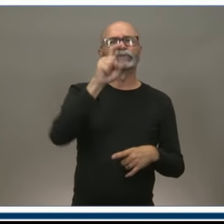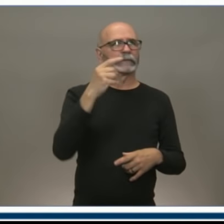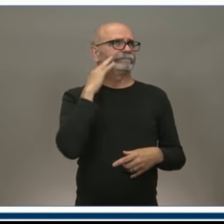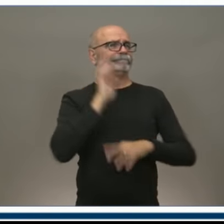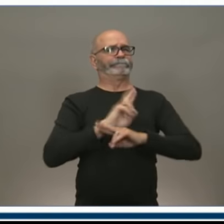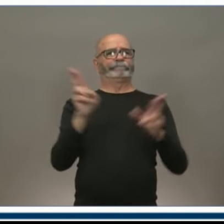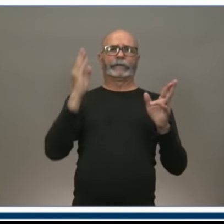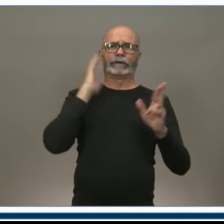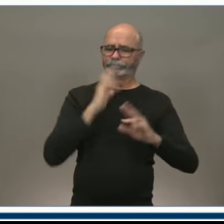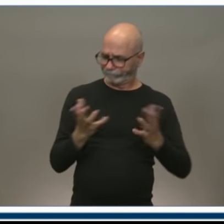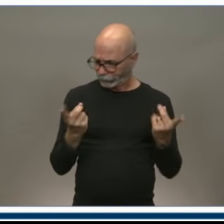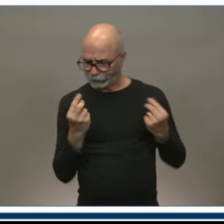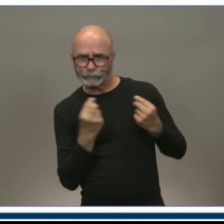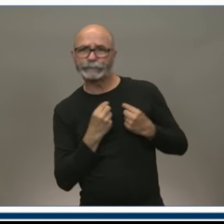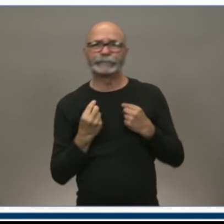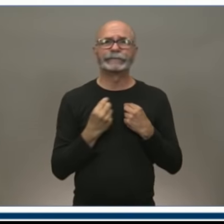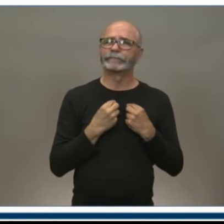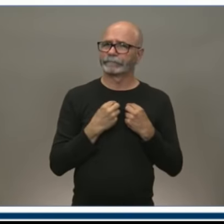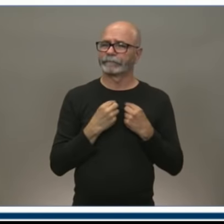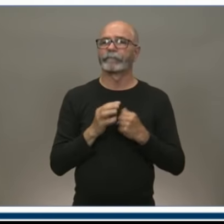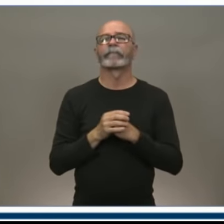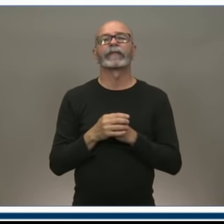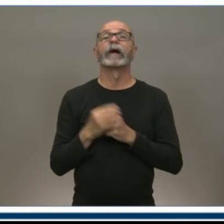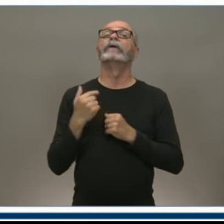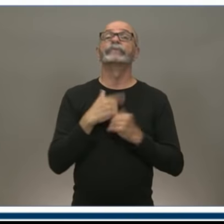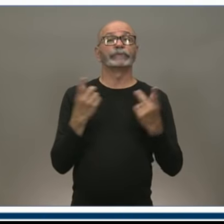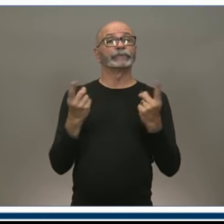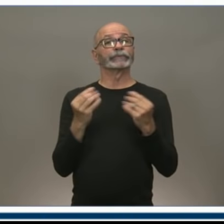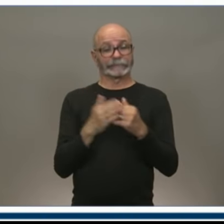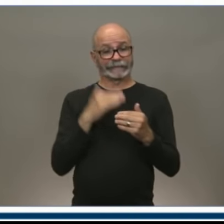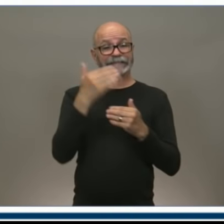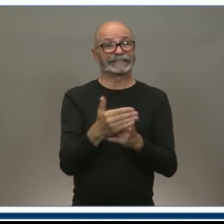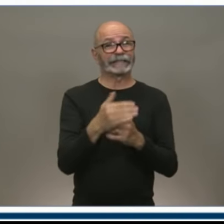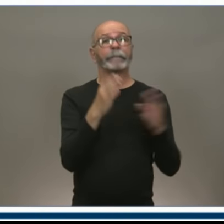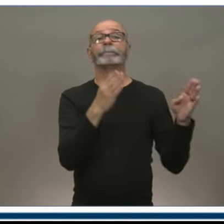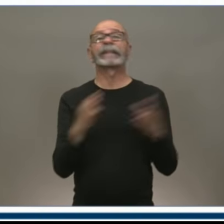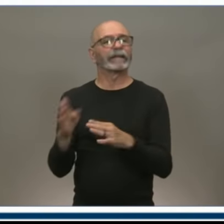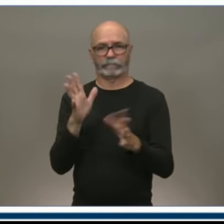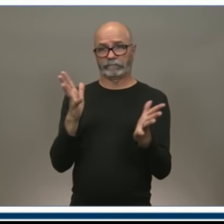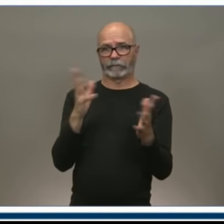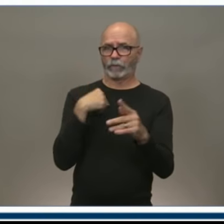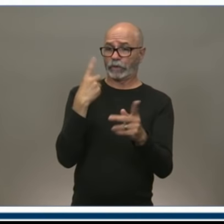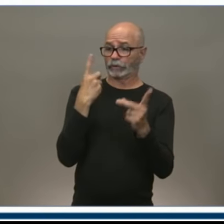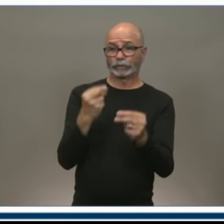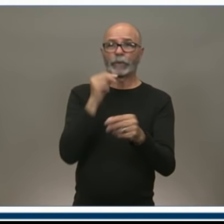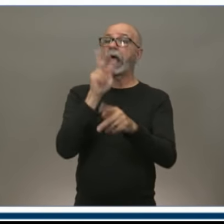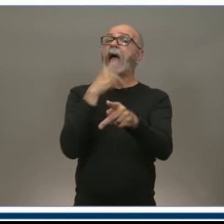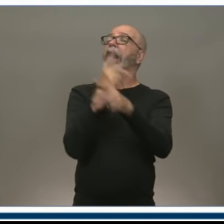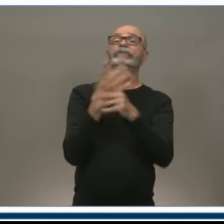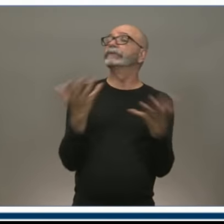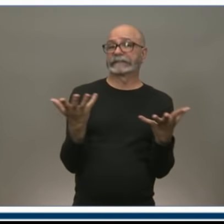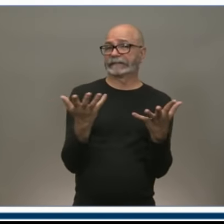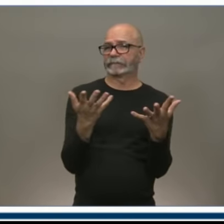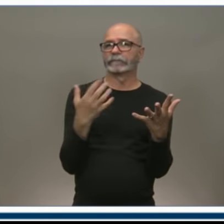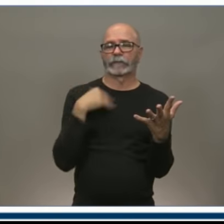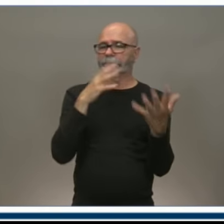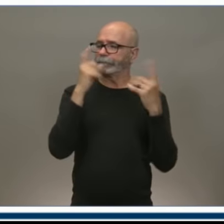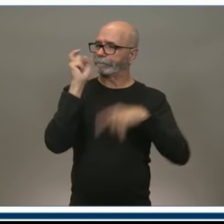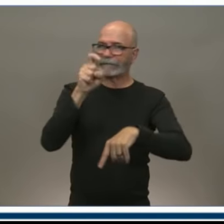what we're planning for is this type of response based on still having clear restrictions at our border to limit